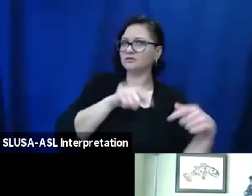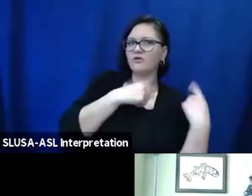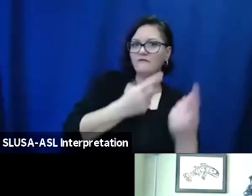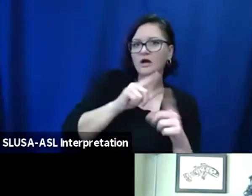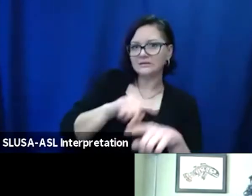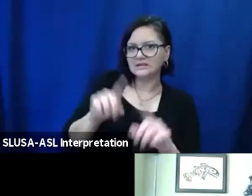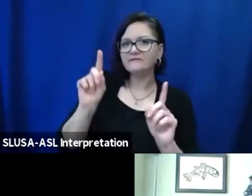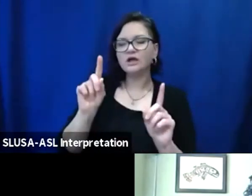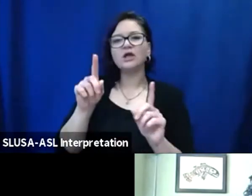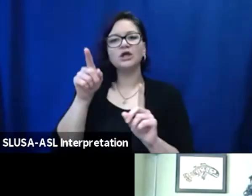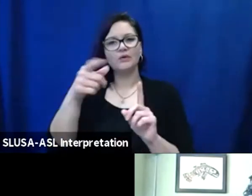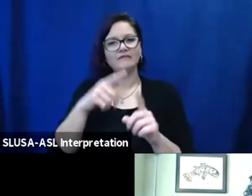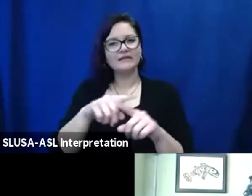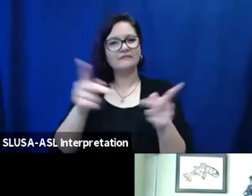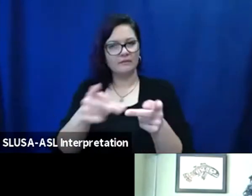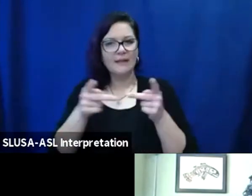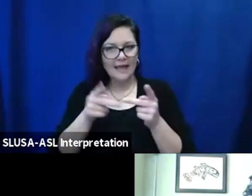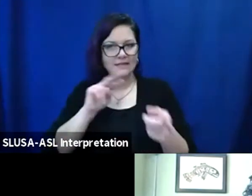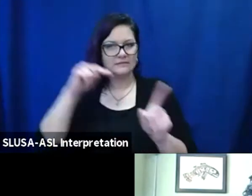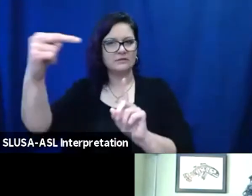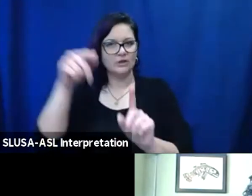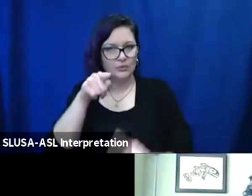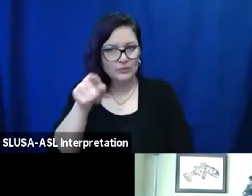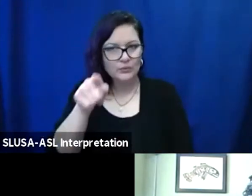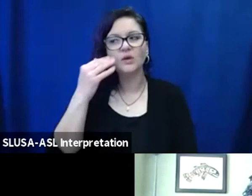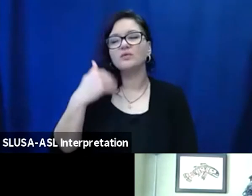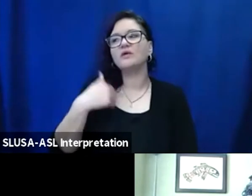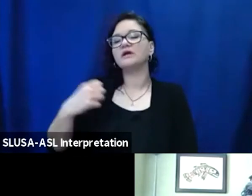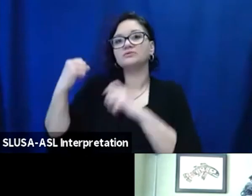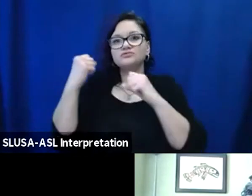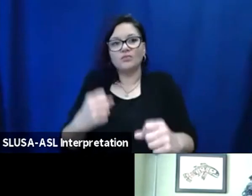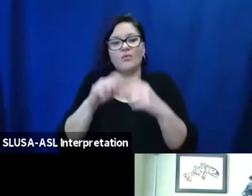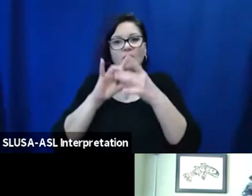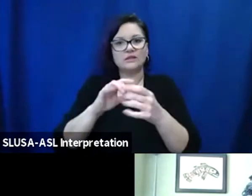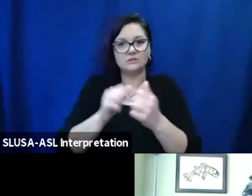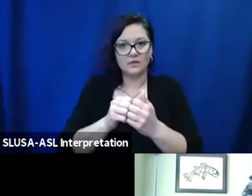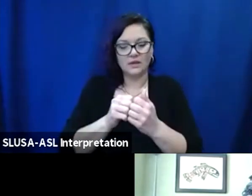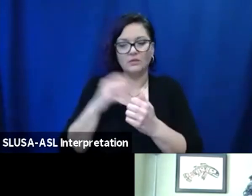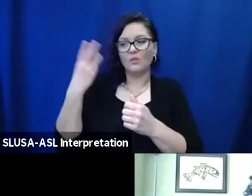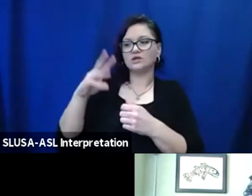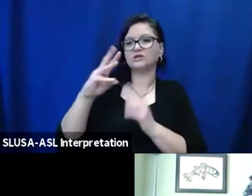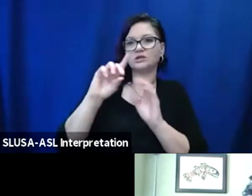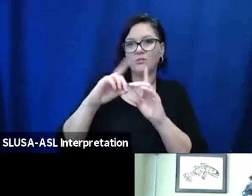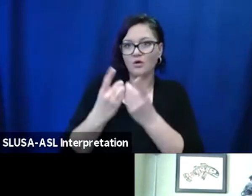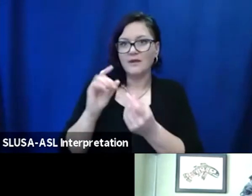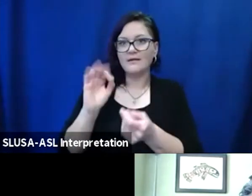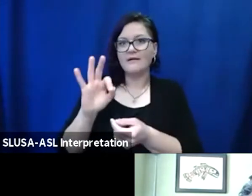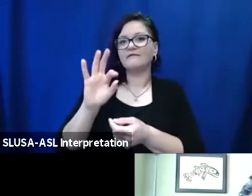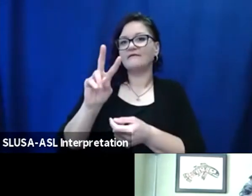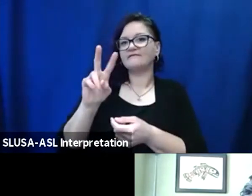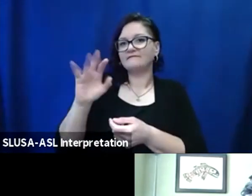this from a bit of a different place. So I know you have a really strong relationship with the Washington Department of Veterans Affairs,